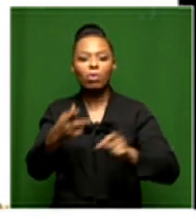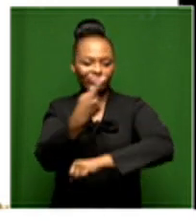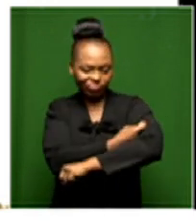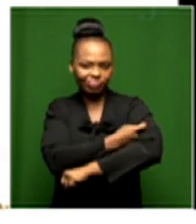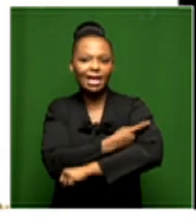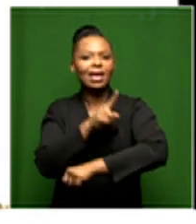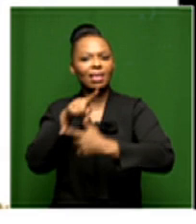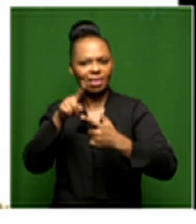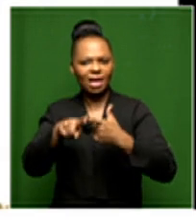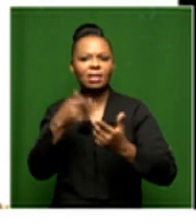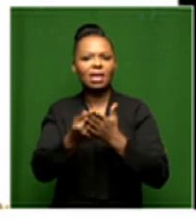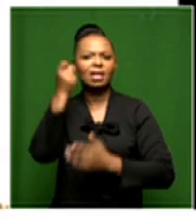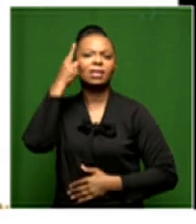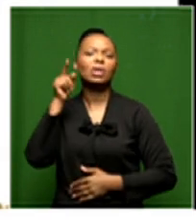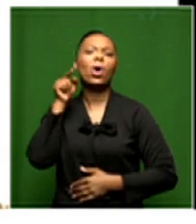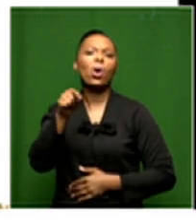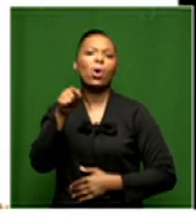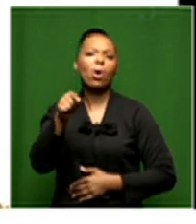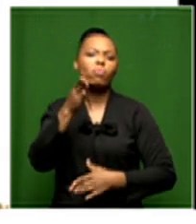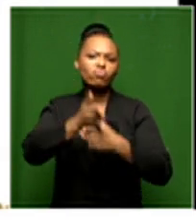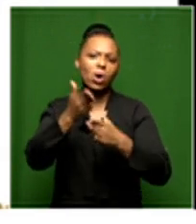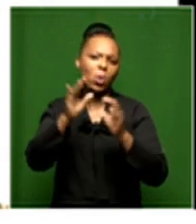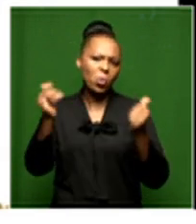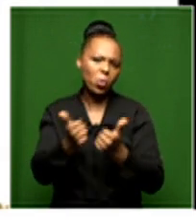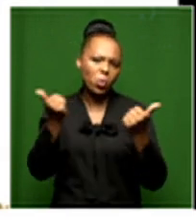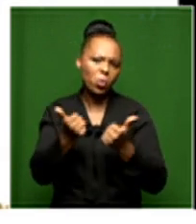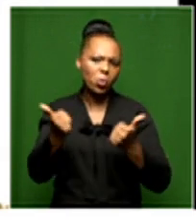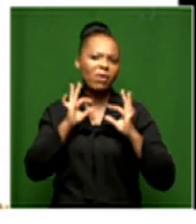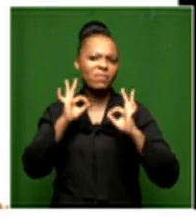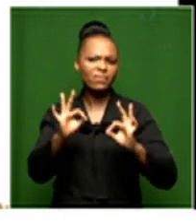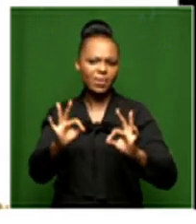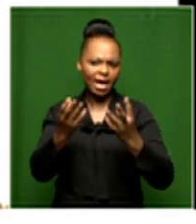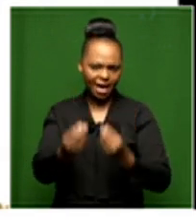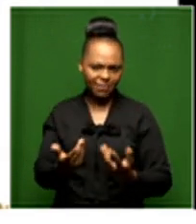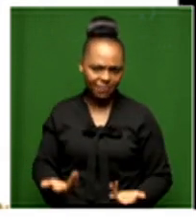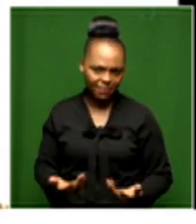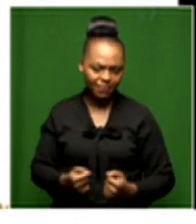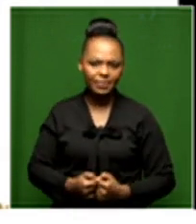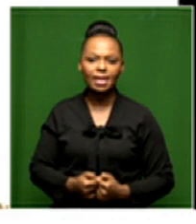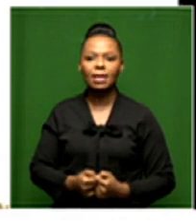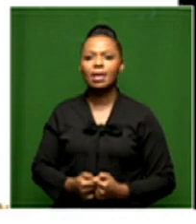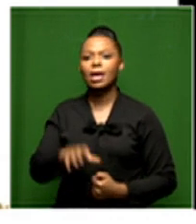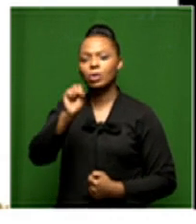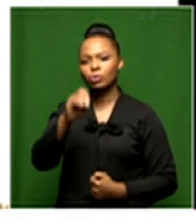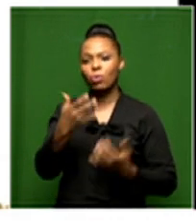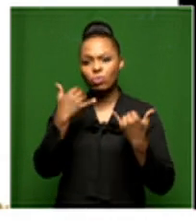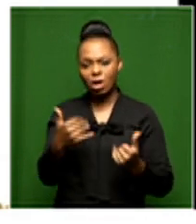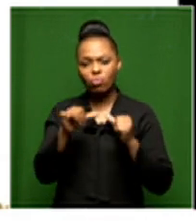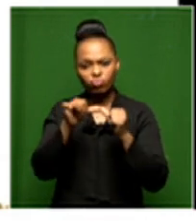because trying to predict this in a laboratory may not be the appropriate measure. So we will